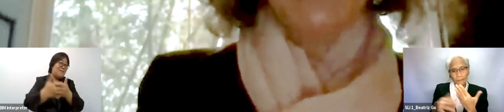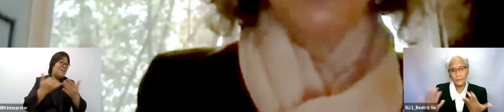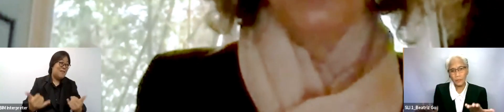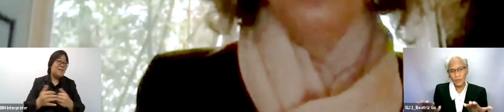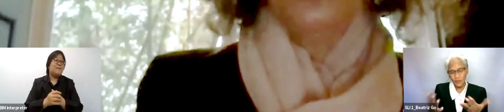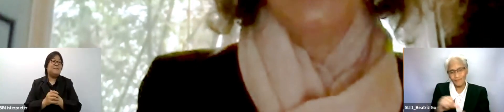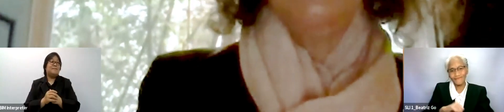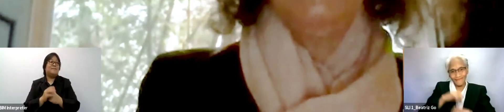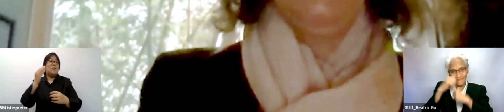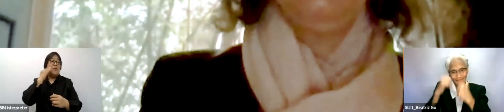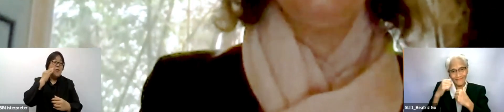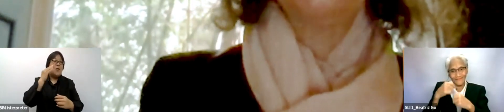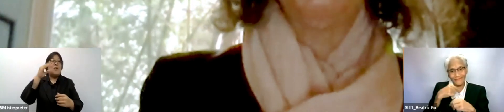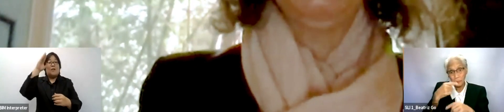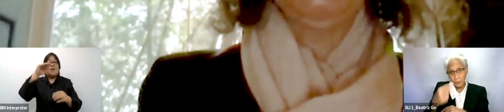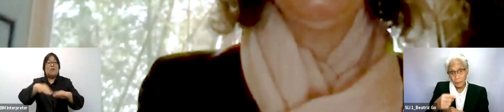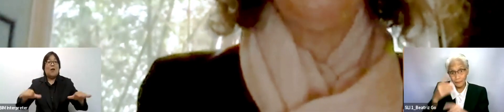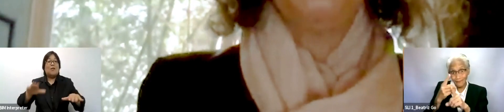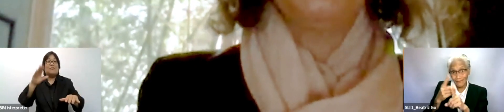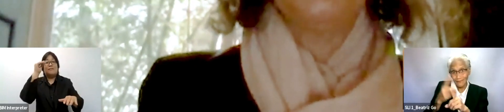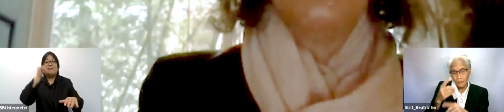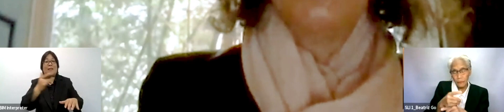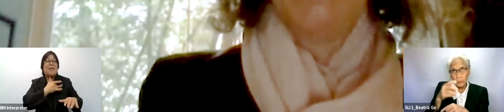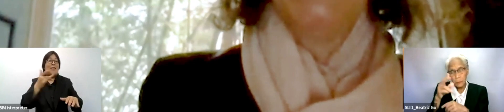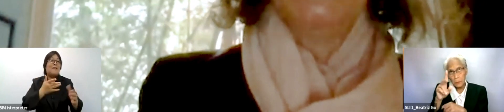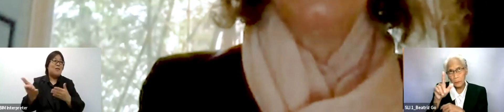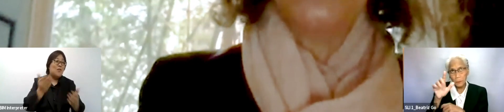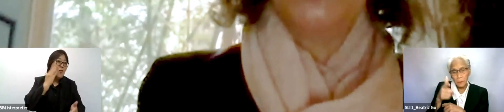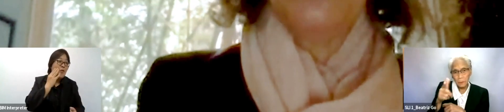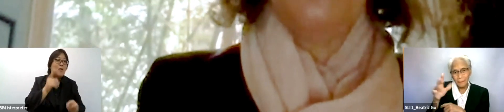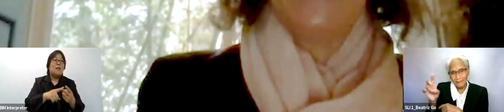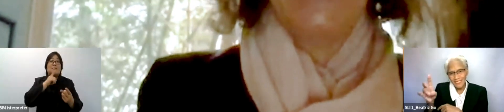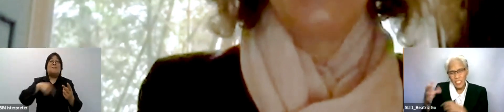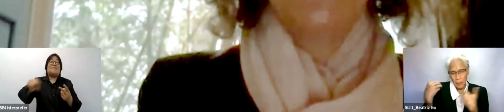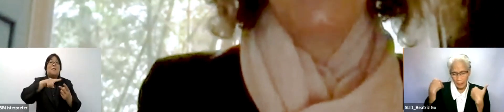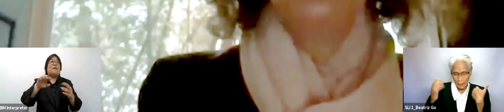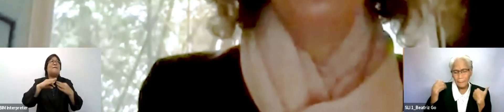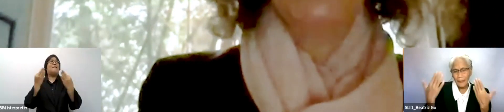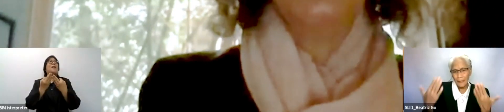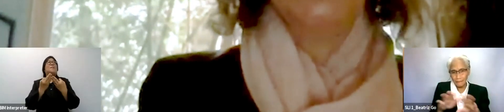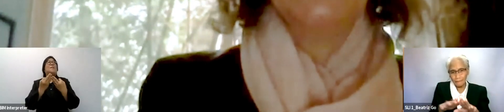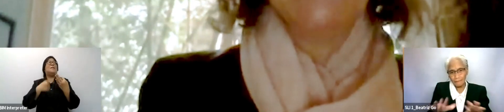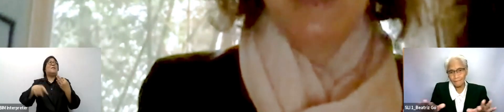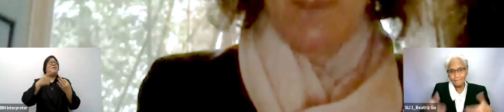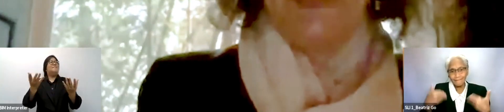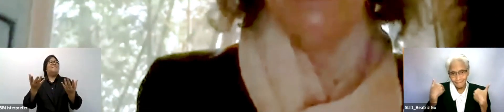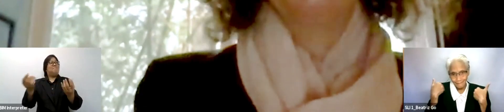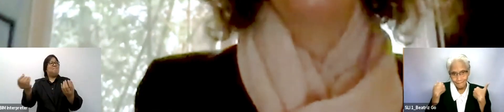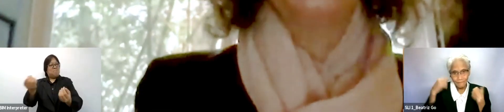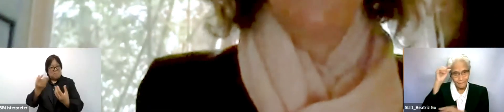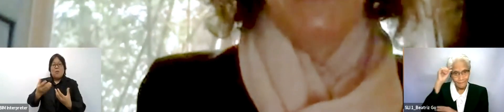called Khyber Pakhtunkhwa is working with civil society, social welfare department to actually set